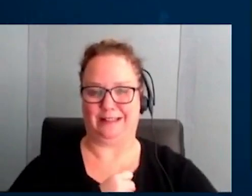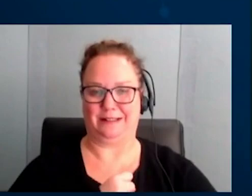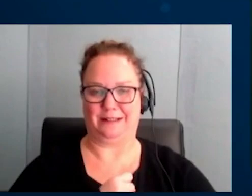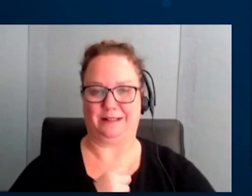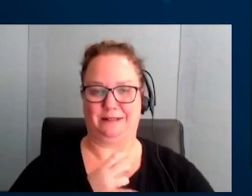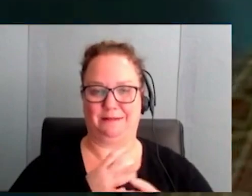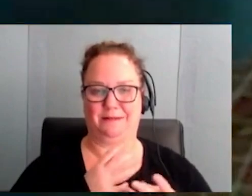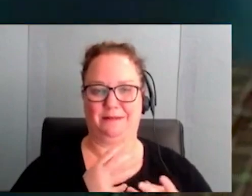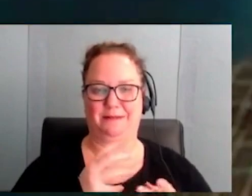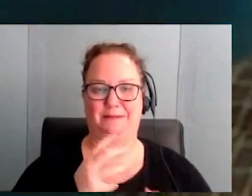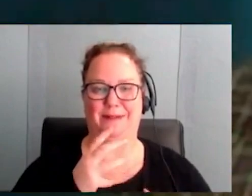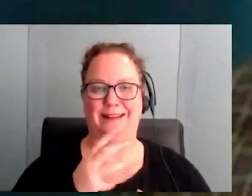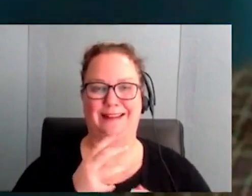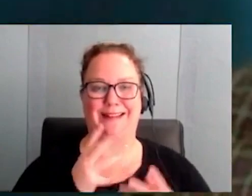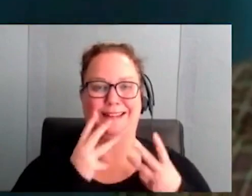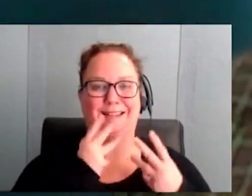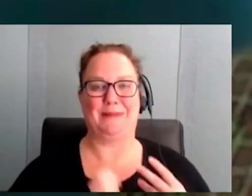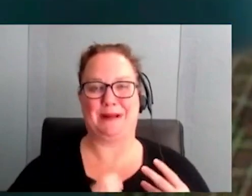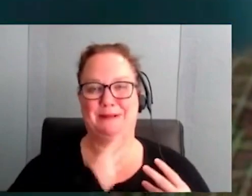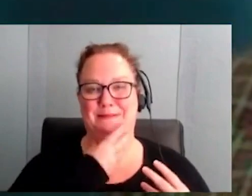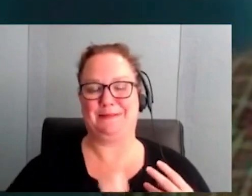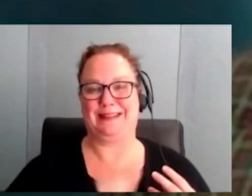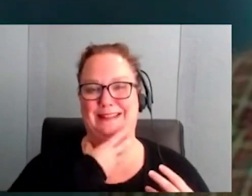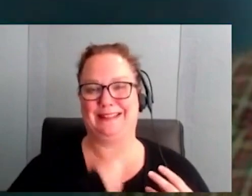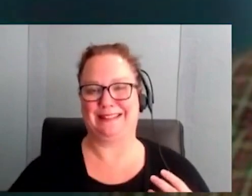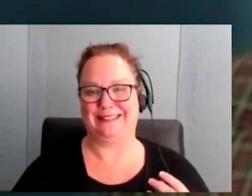librarian type exterior here.